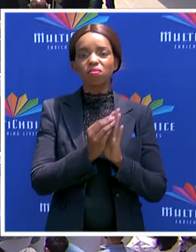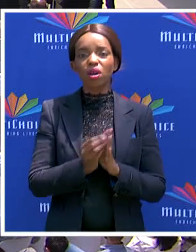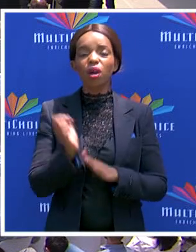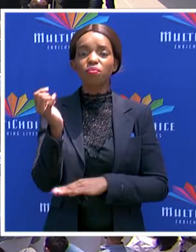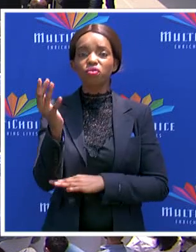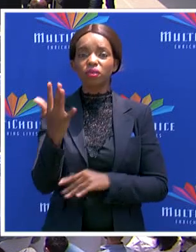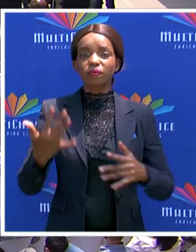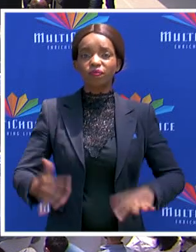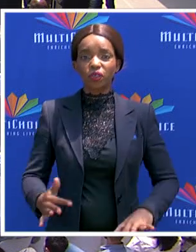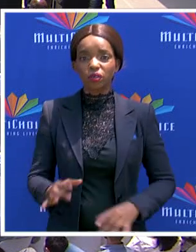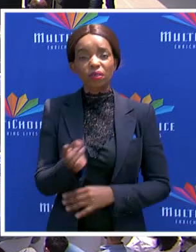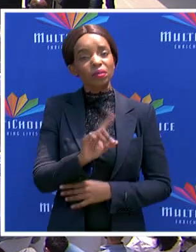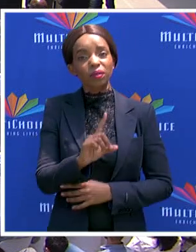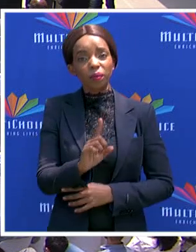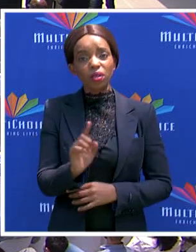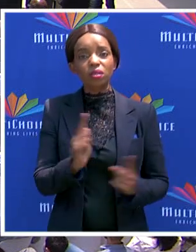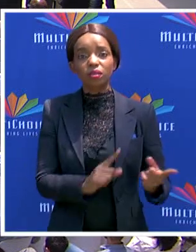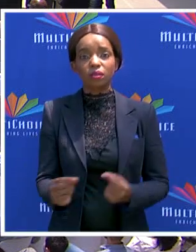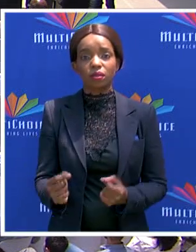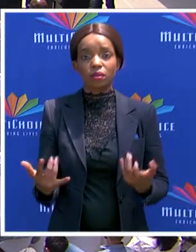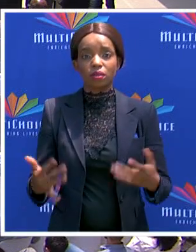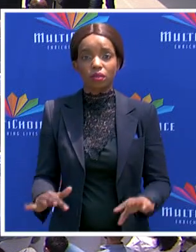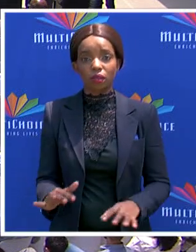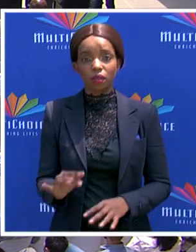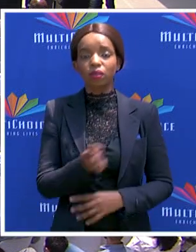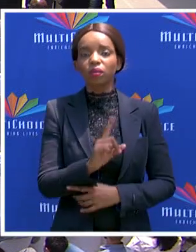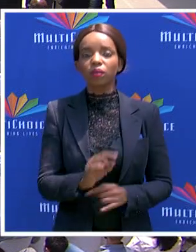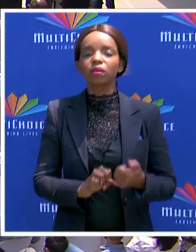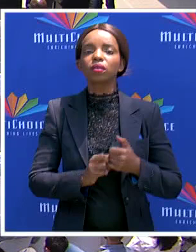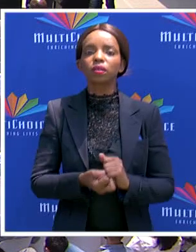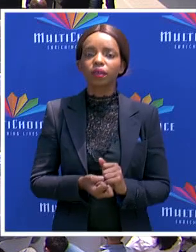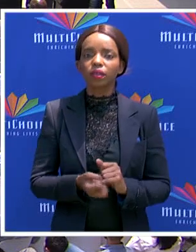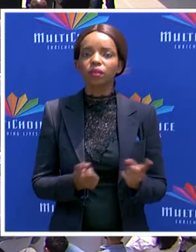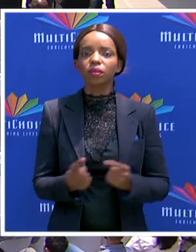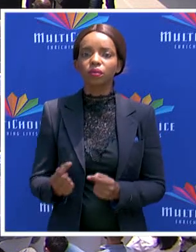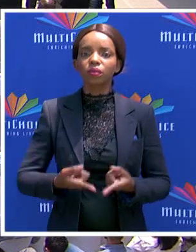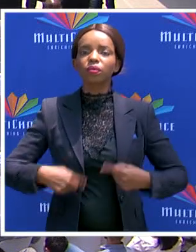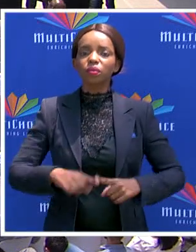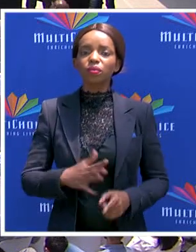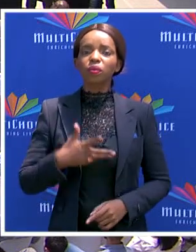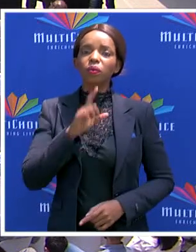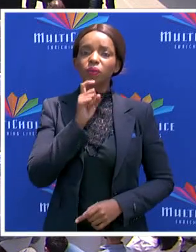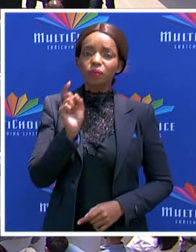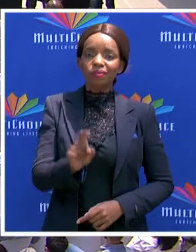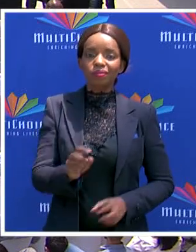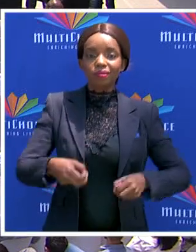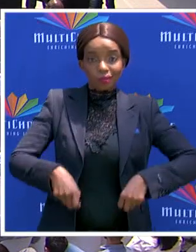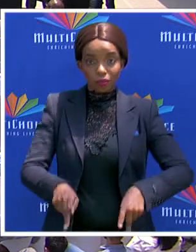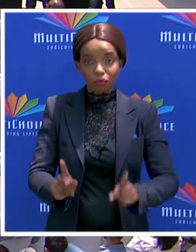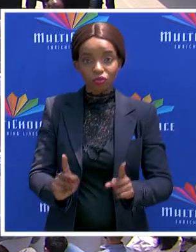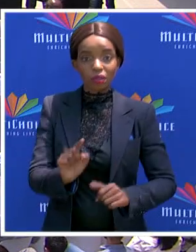to say that we want to double down on our investment, and through this crisis, we want to use it as an opportunity. They backed